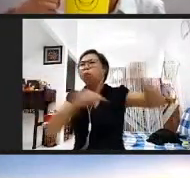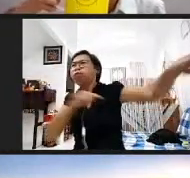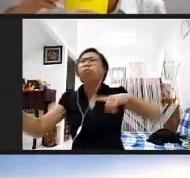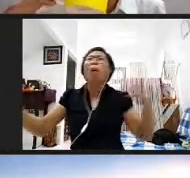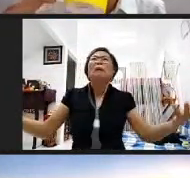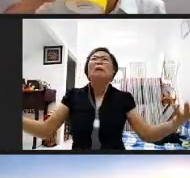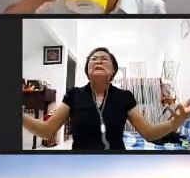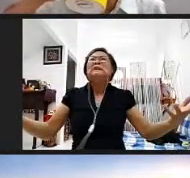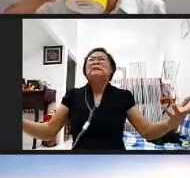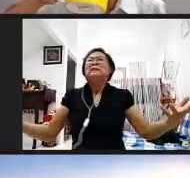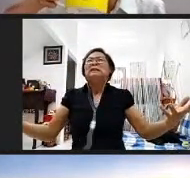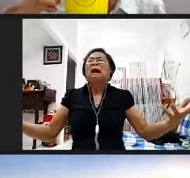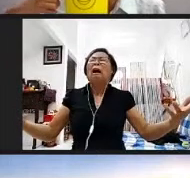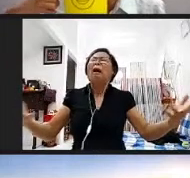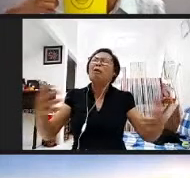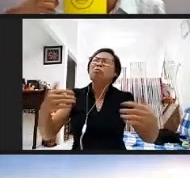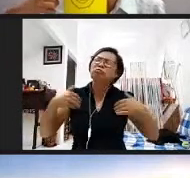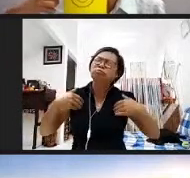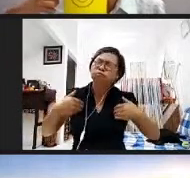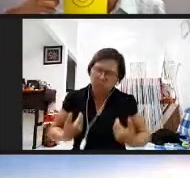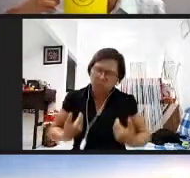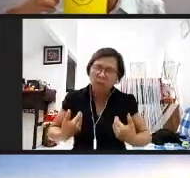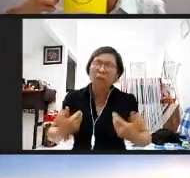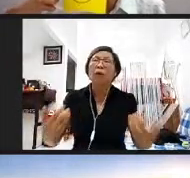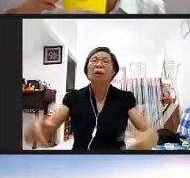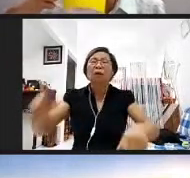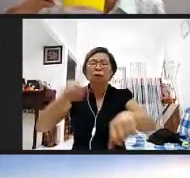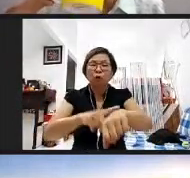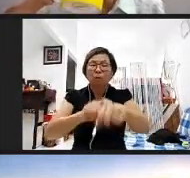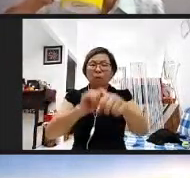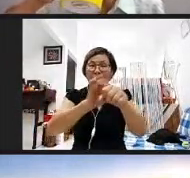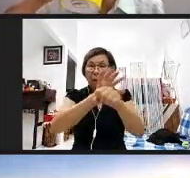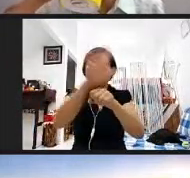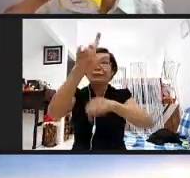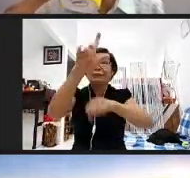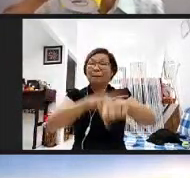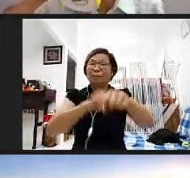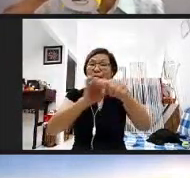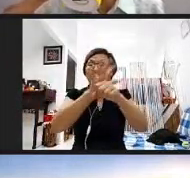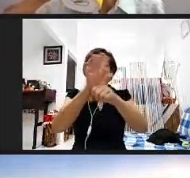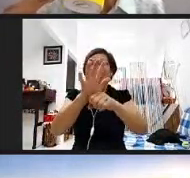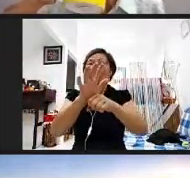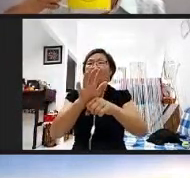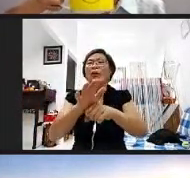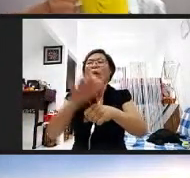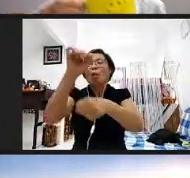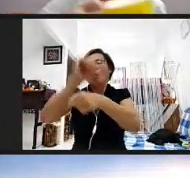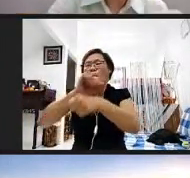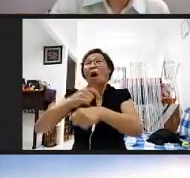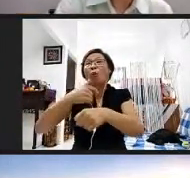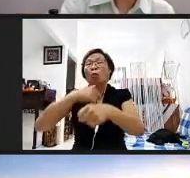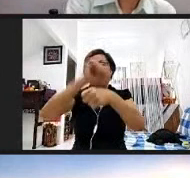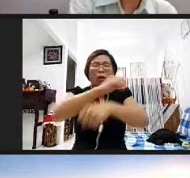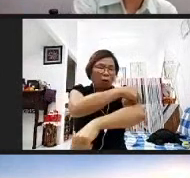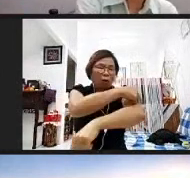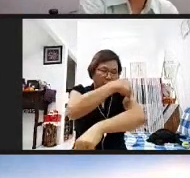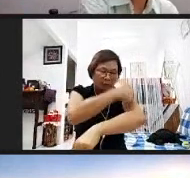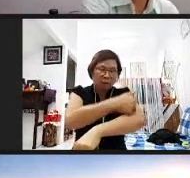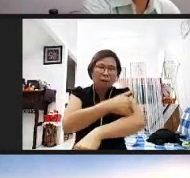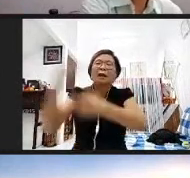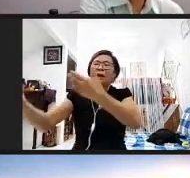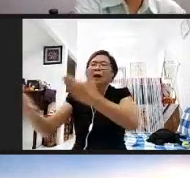prone to burnout. So during the pandemic time, it's just, of course, work in hospital, then come back and